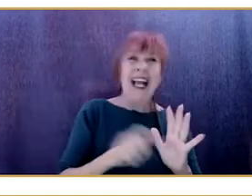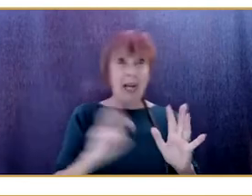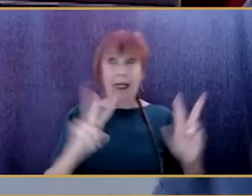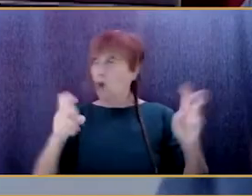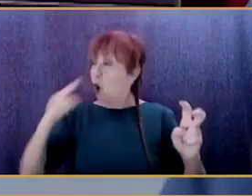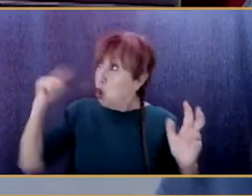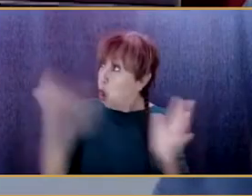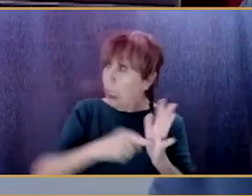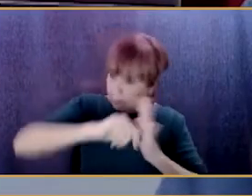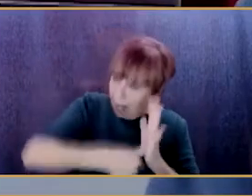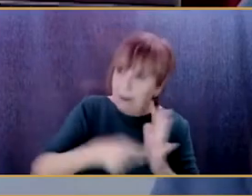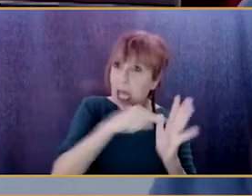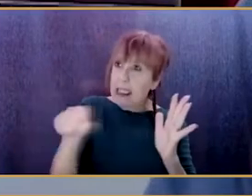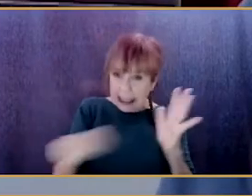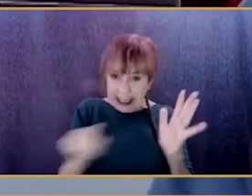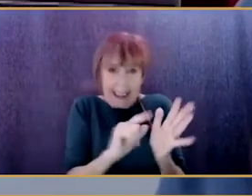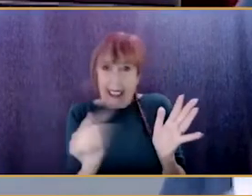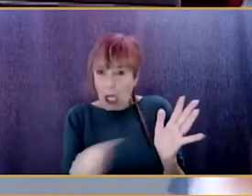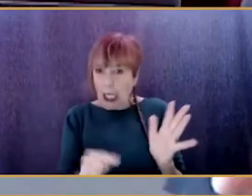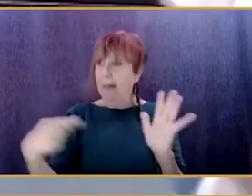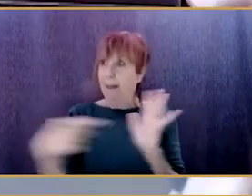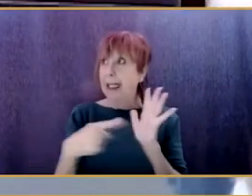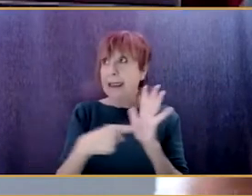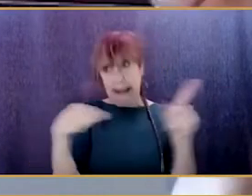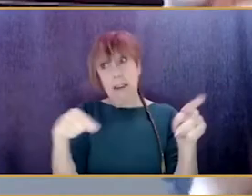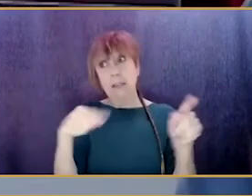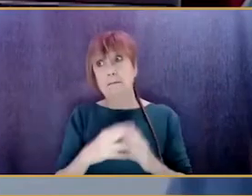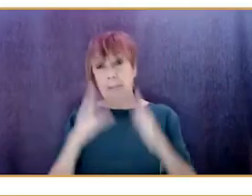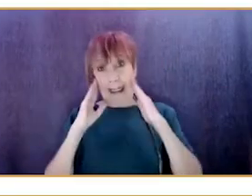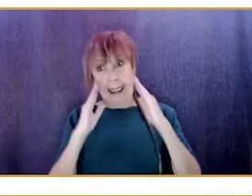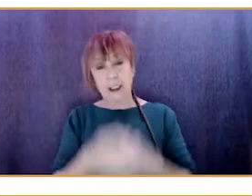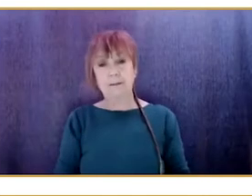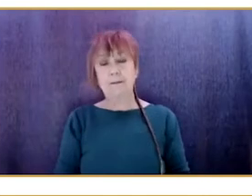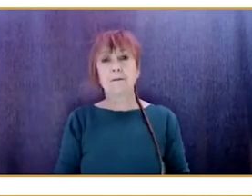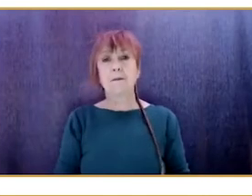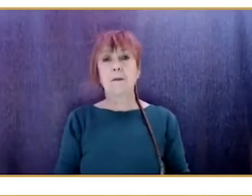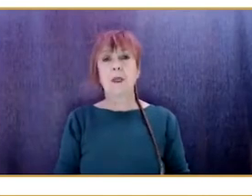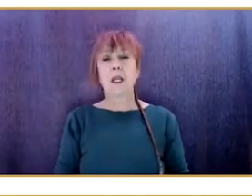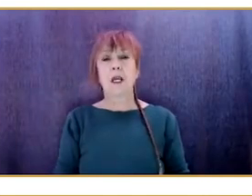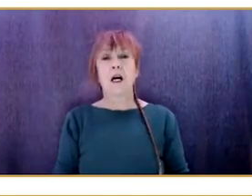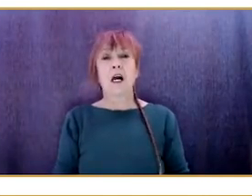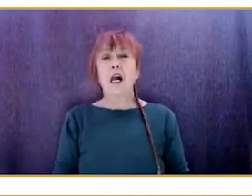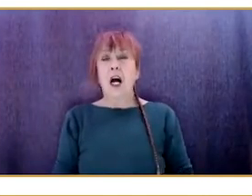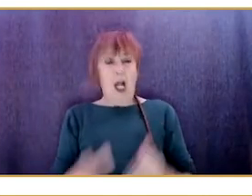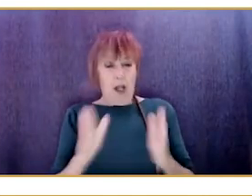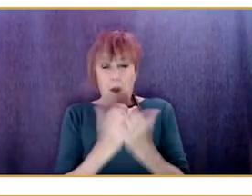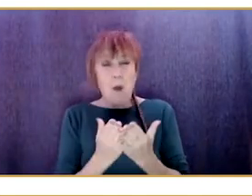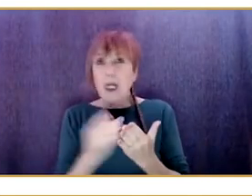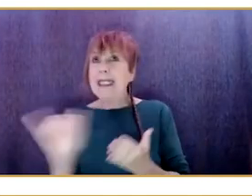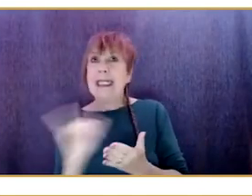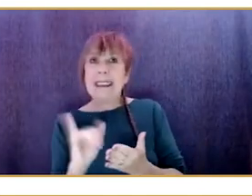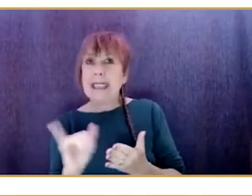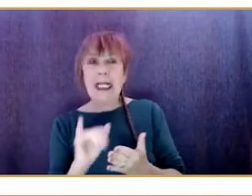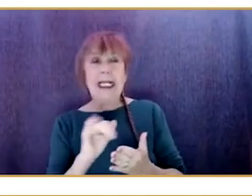quotes Like as if I were underlining something and saying like this phrase here It was really about exactly what we would do